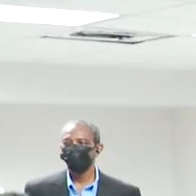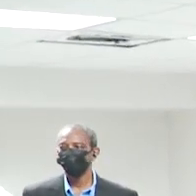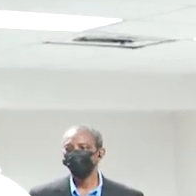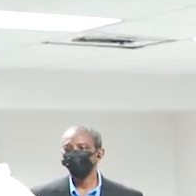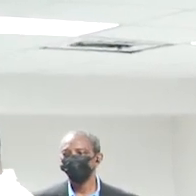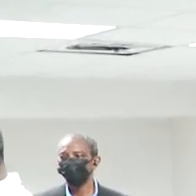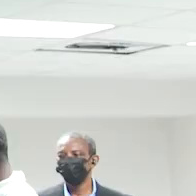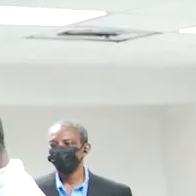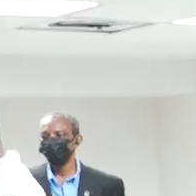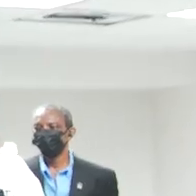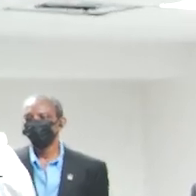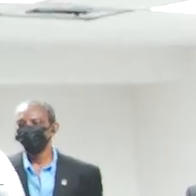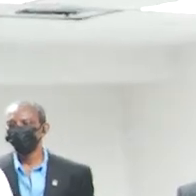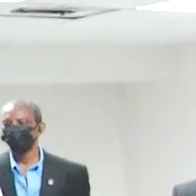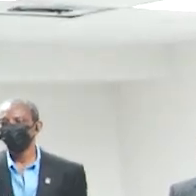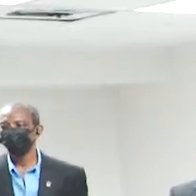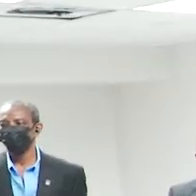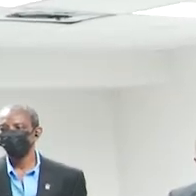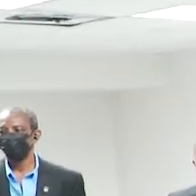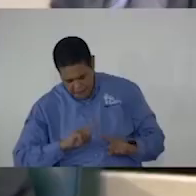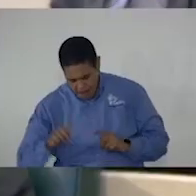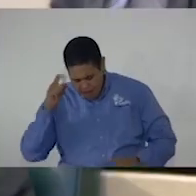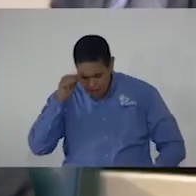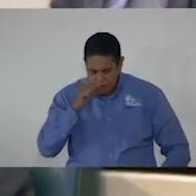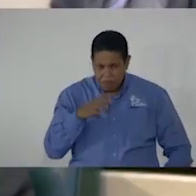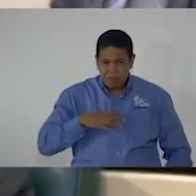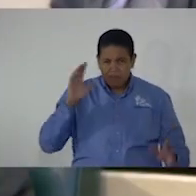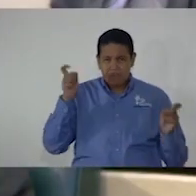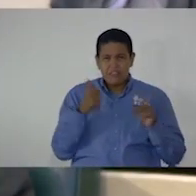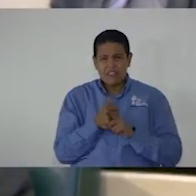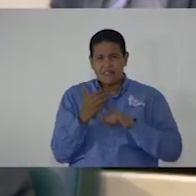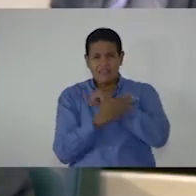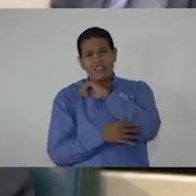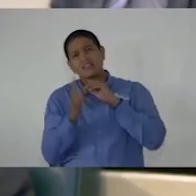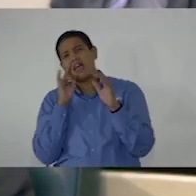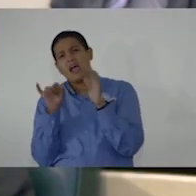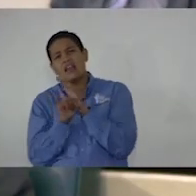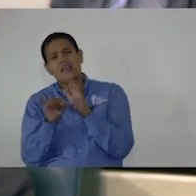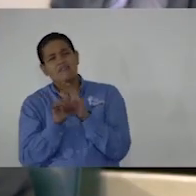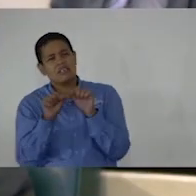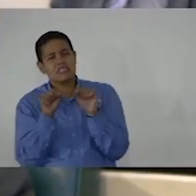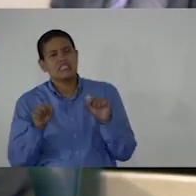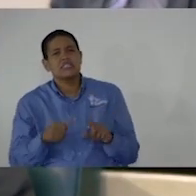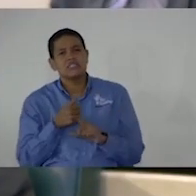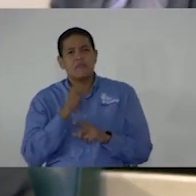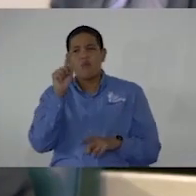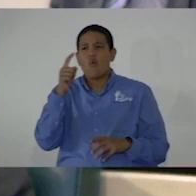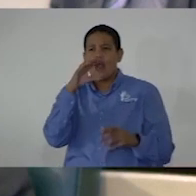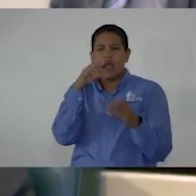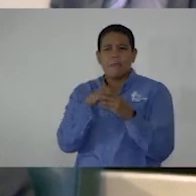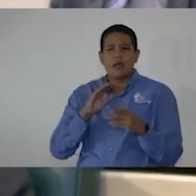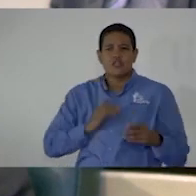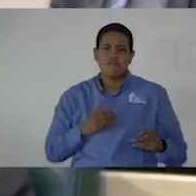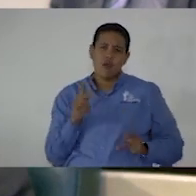Identification Card in the private and public sectors. The National Identification System is only a part of our